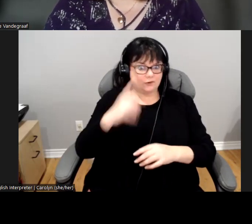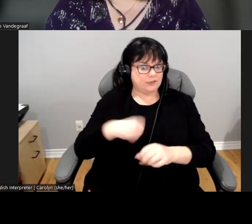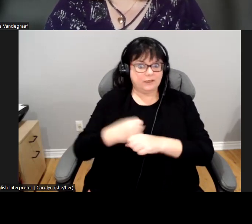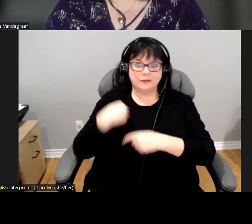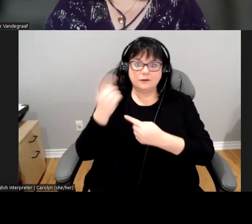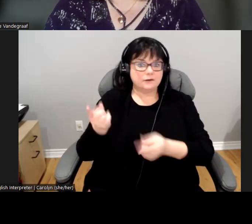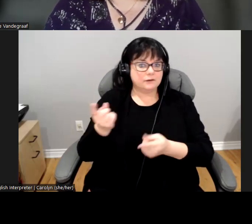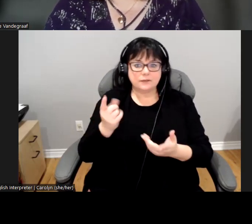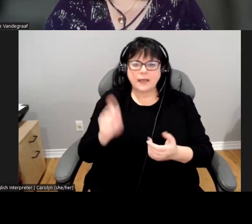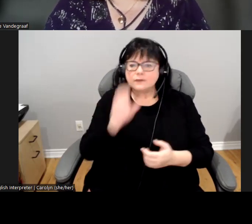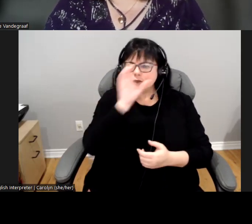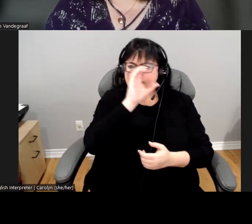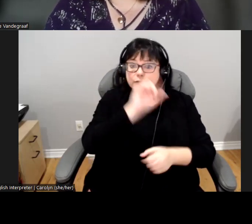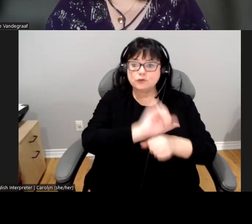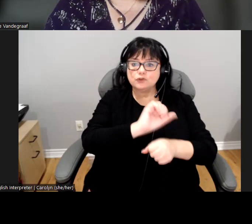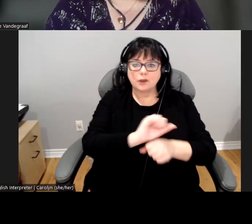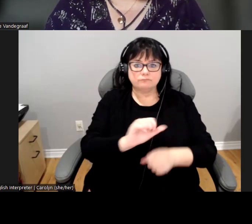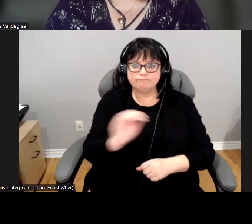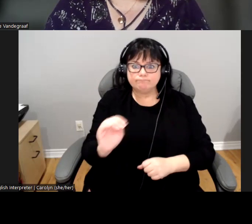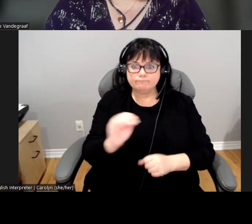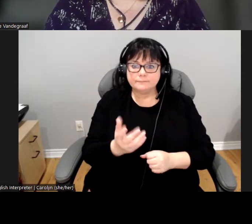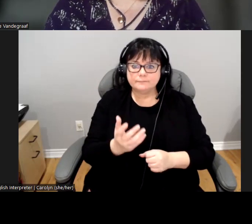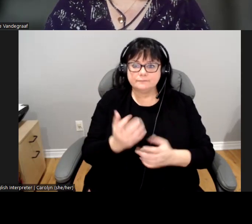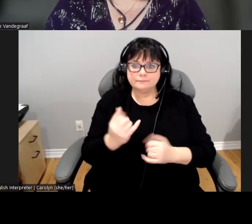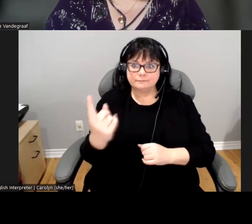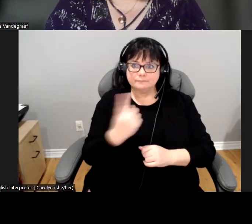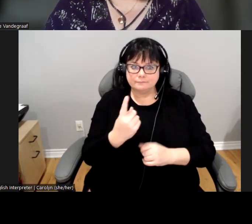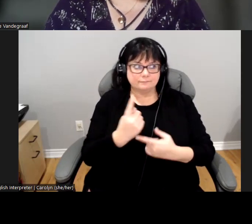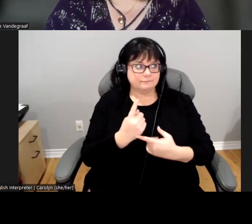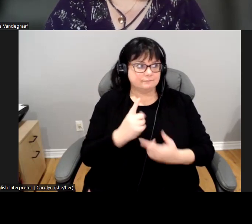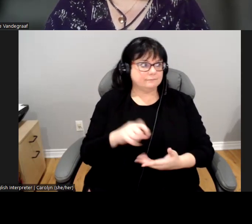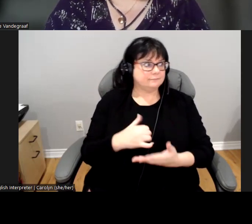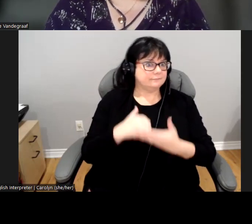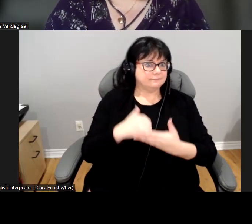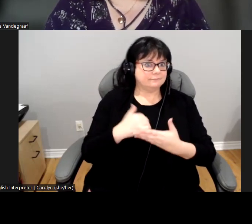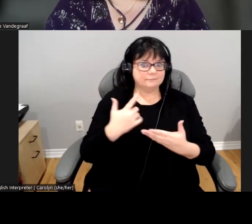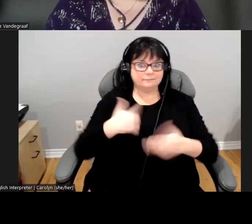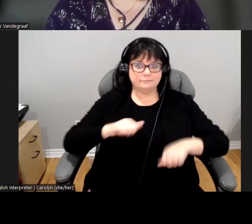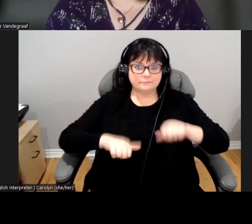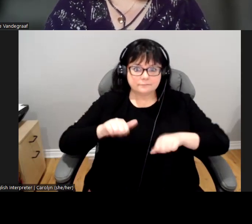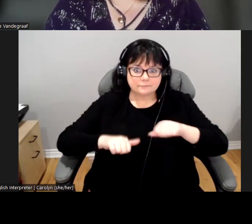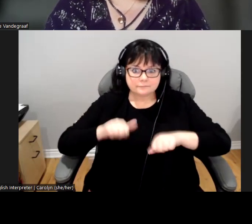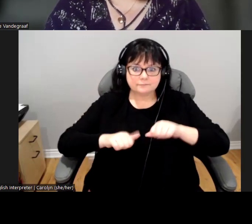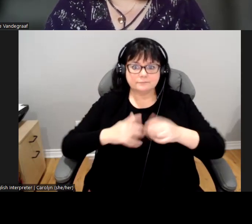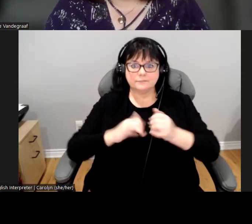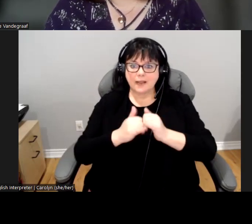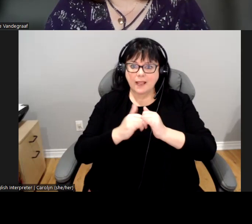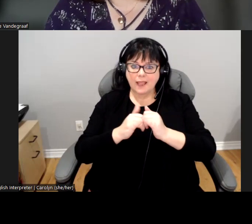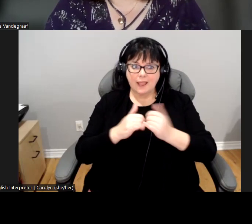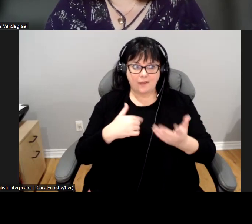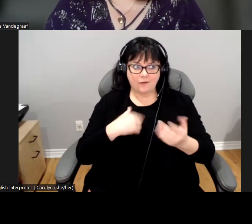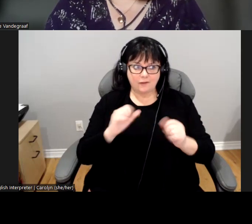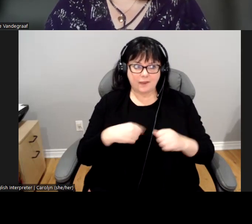to school, we're seeing that uncertainty and the upheaval to be able to help them move back